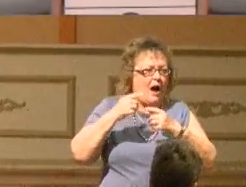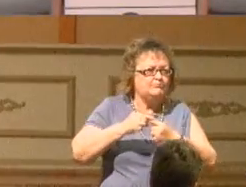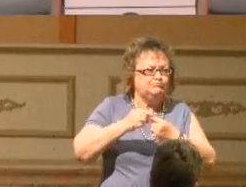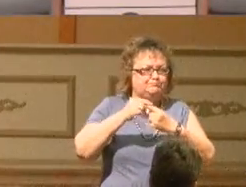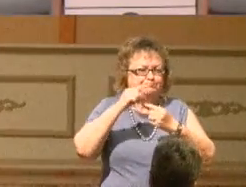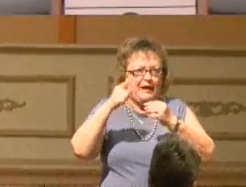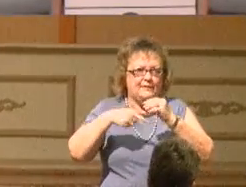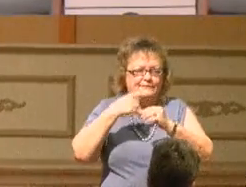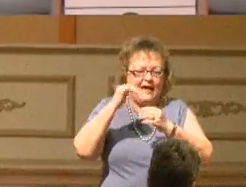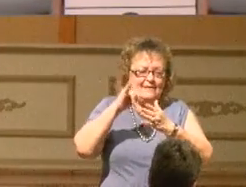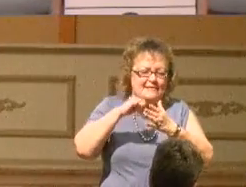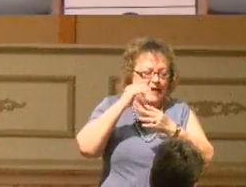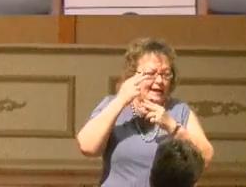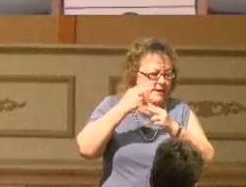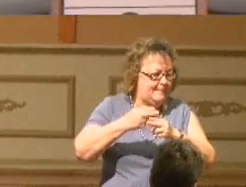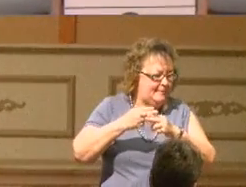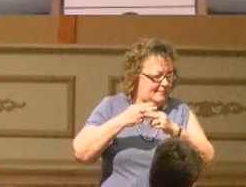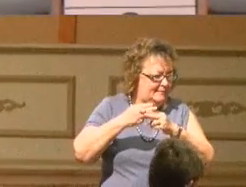that name.